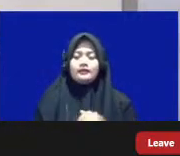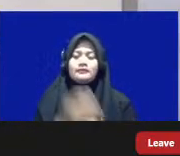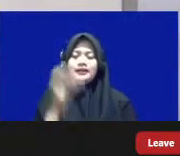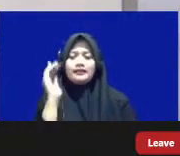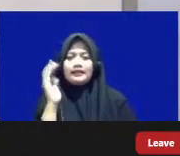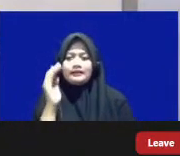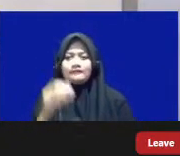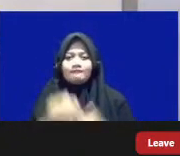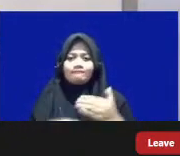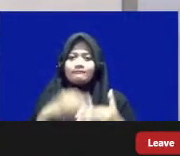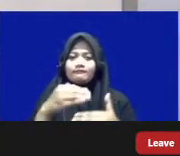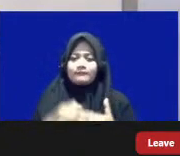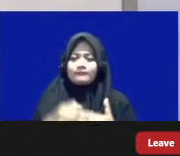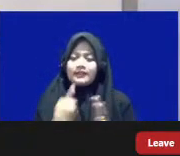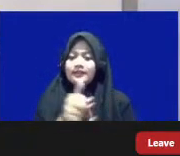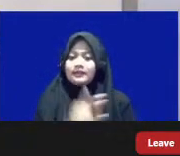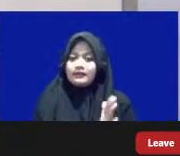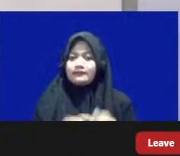to you